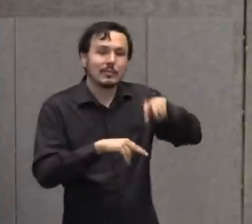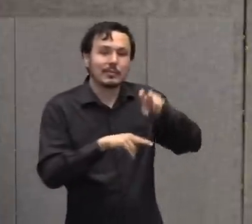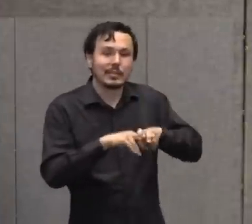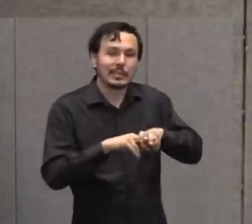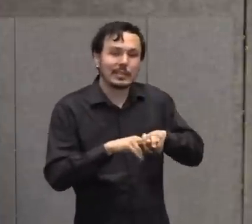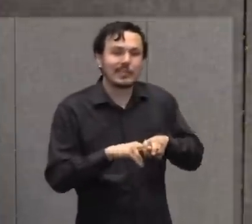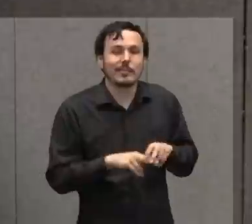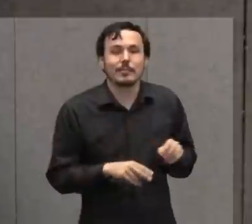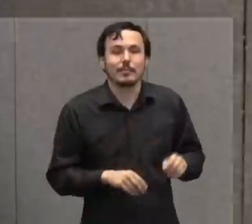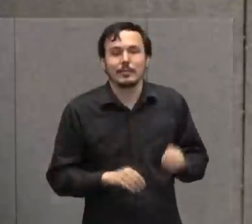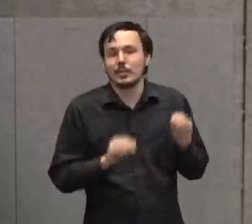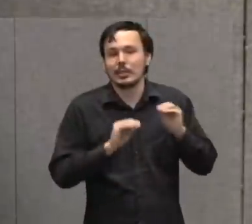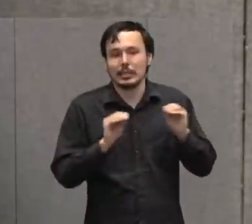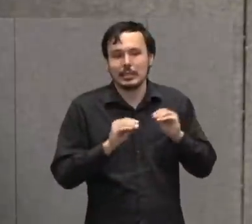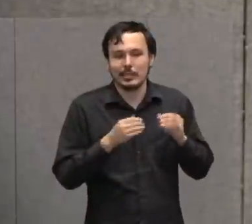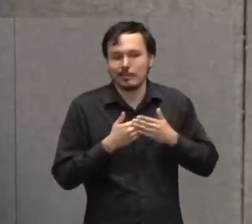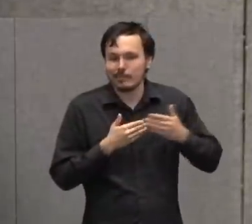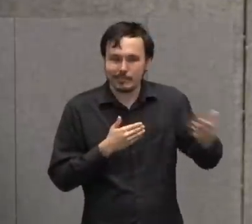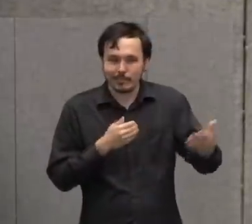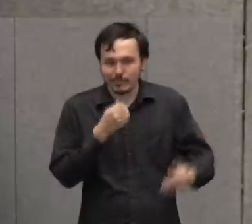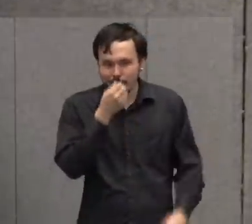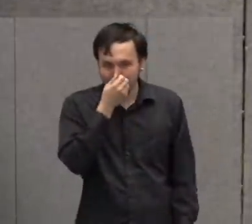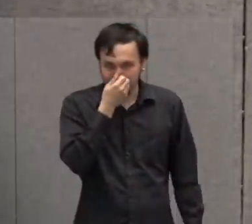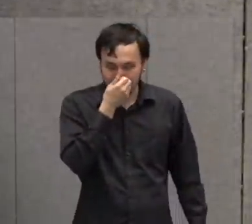not budge.